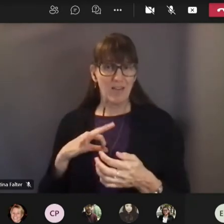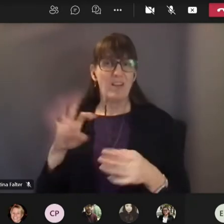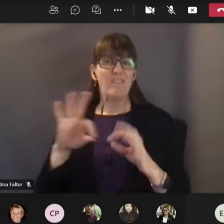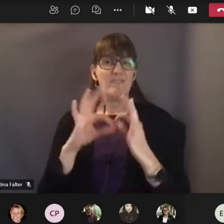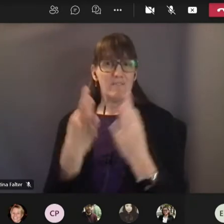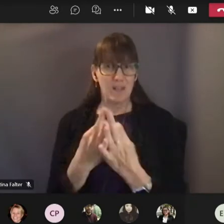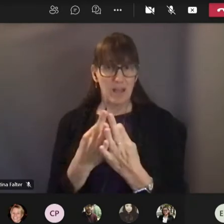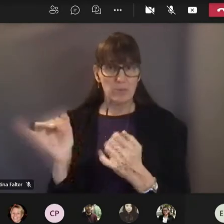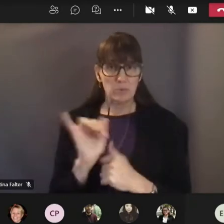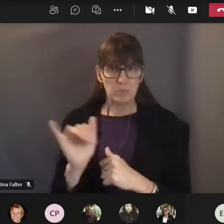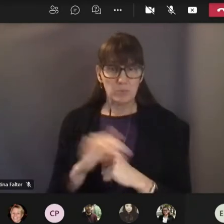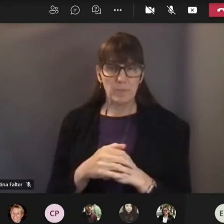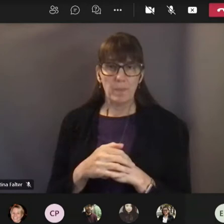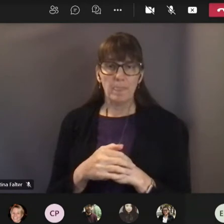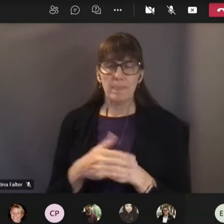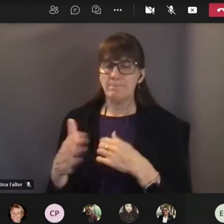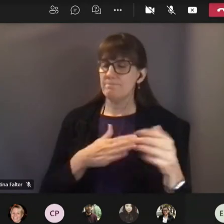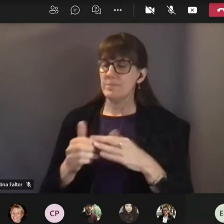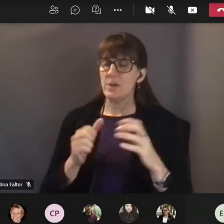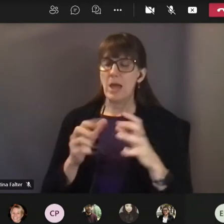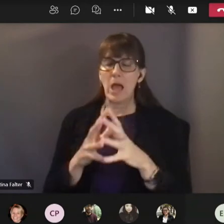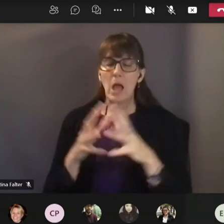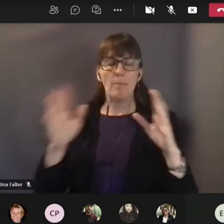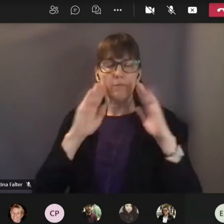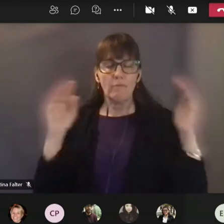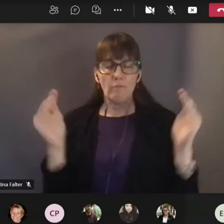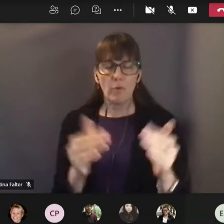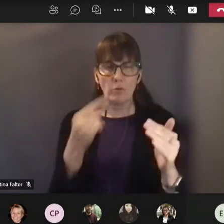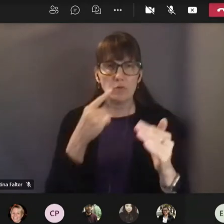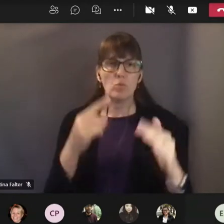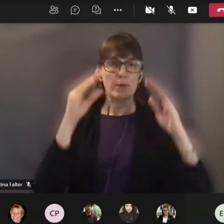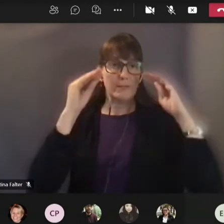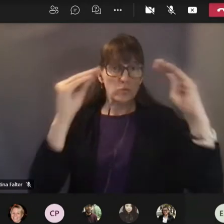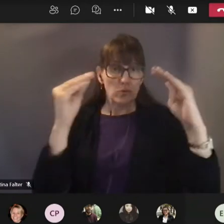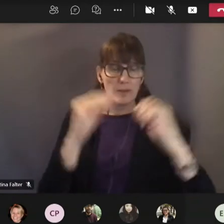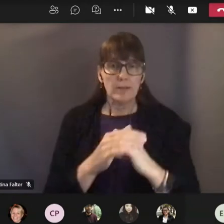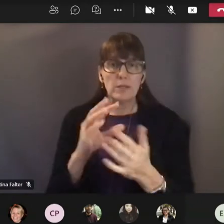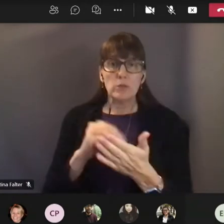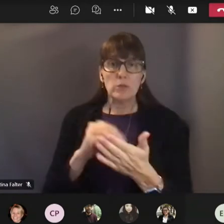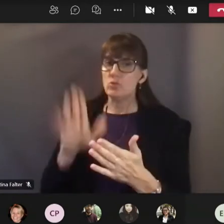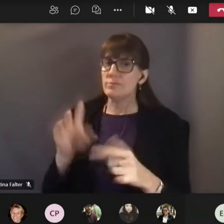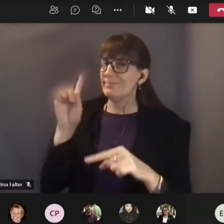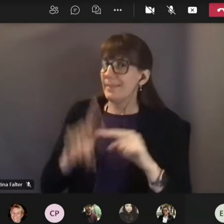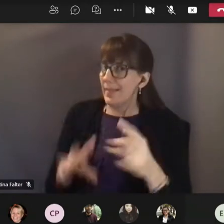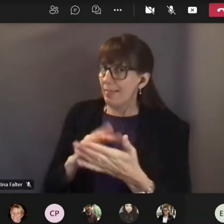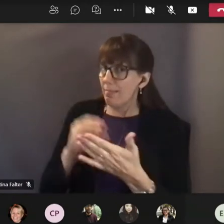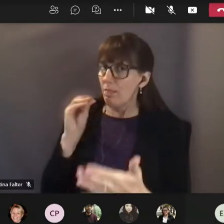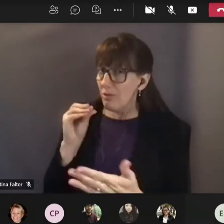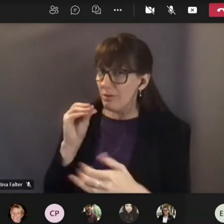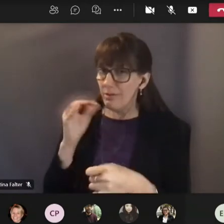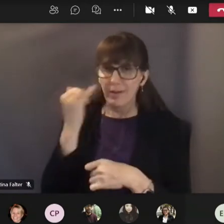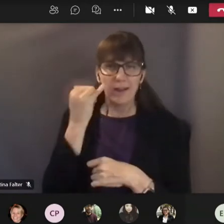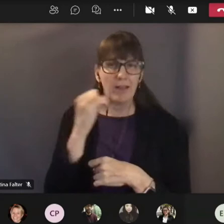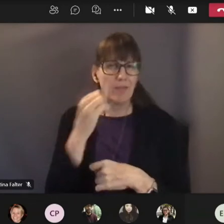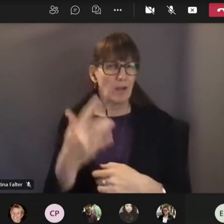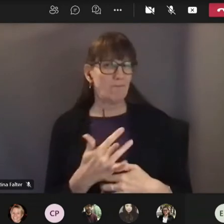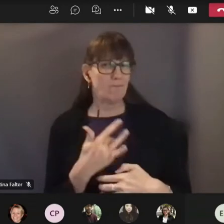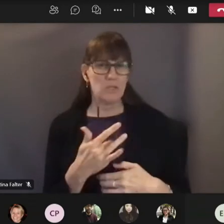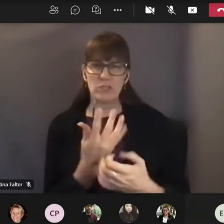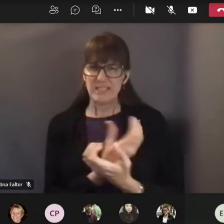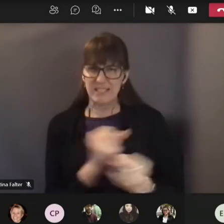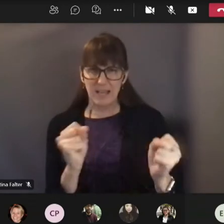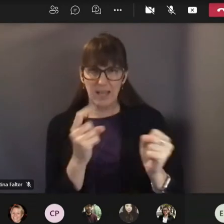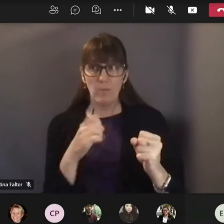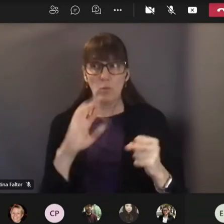matter how focused we are on instruction, students cannot learn if they don't feel safe and they don't feel welcomed in our